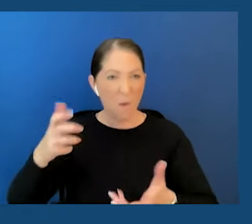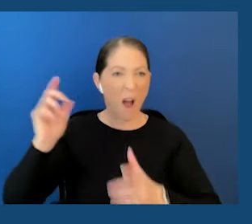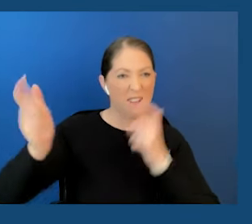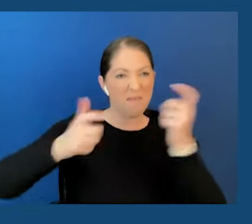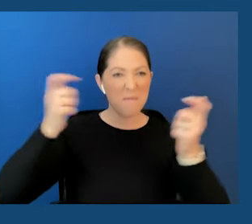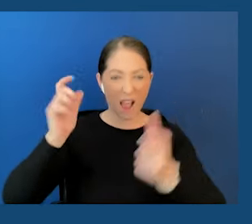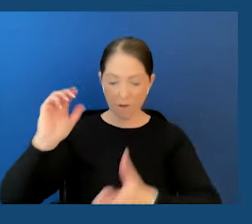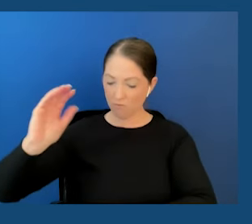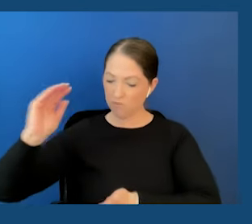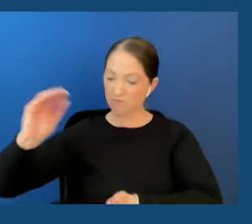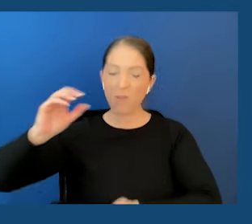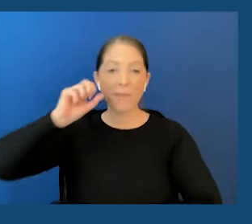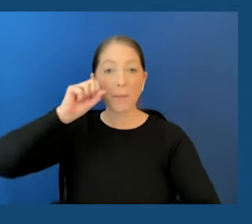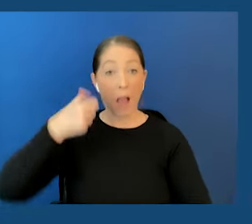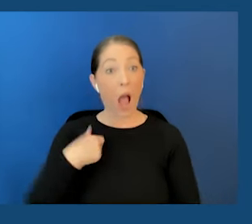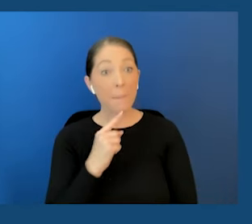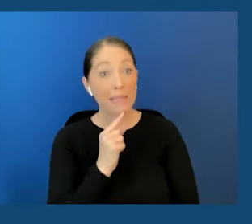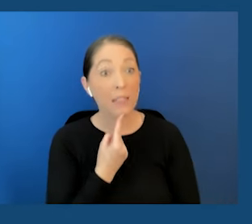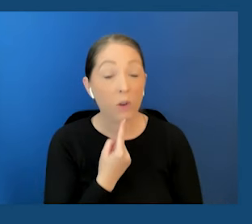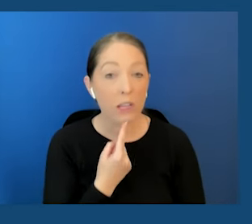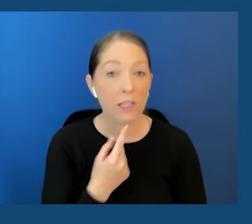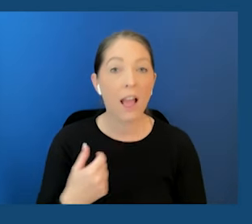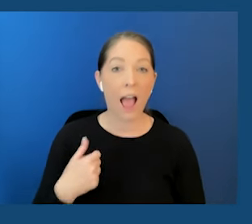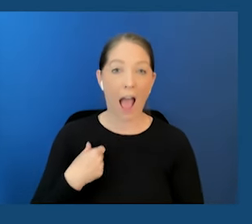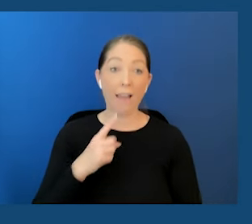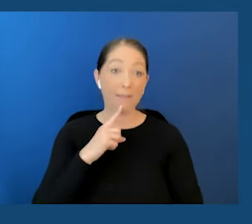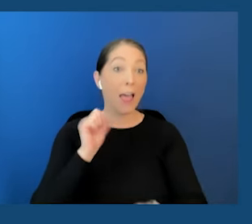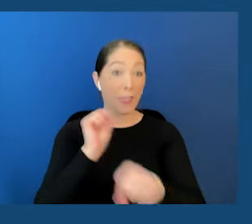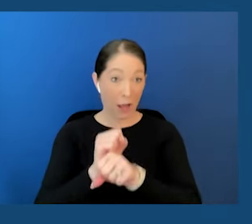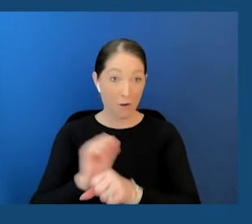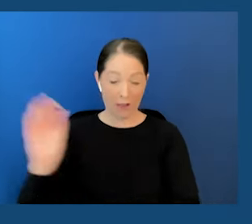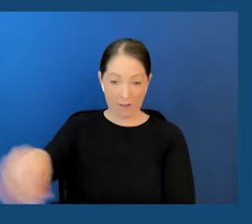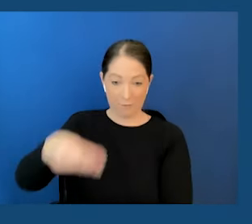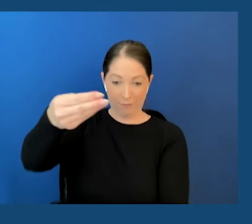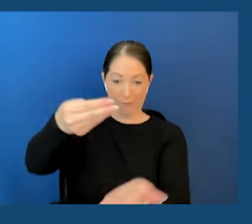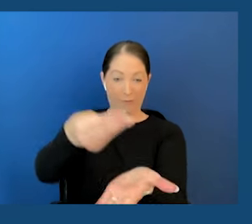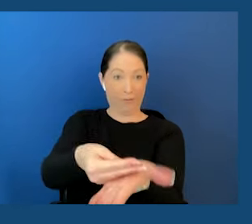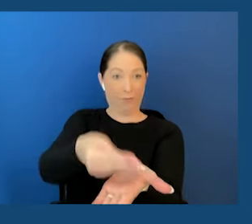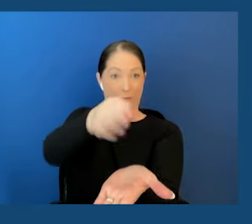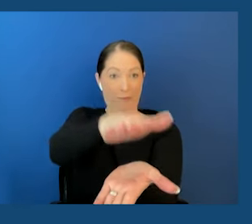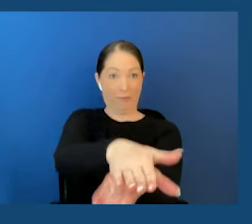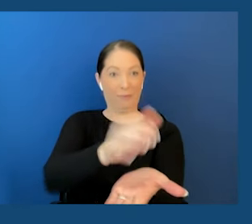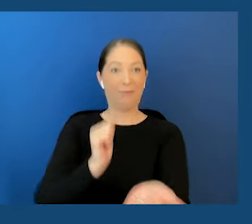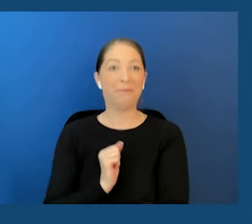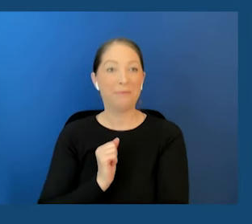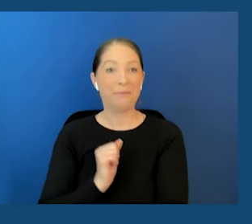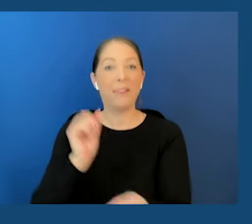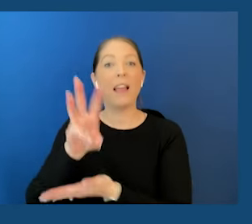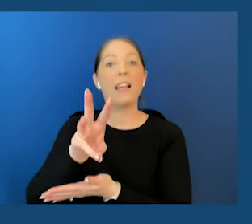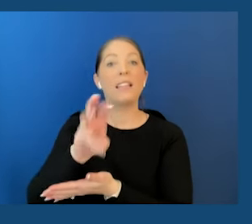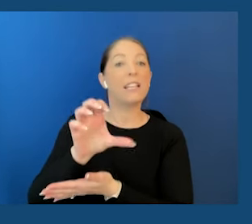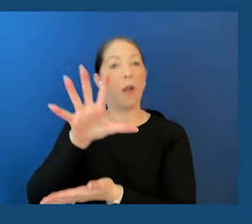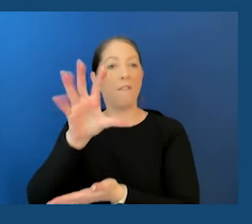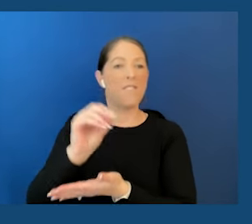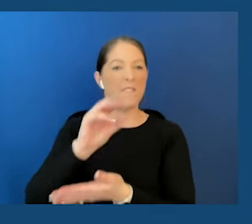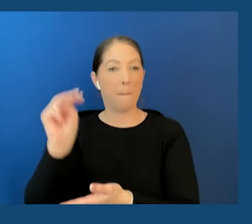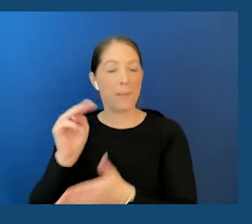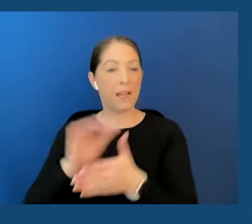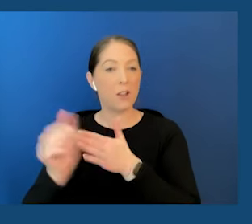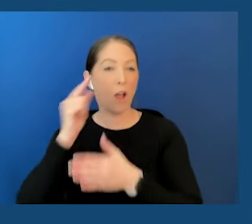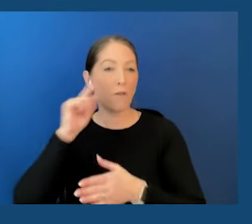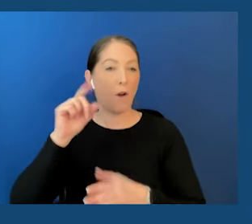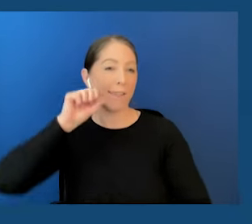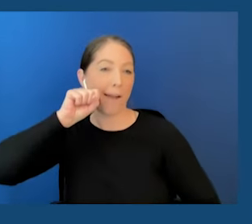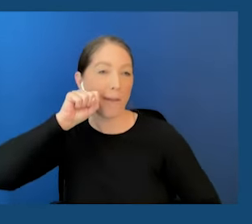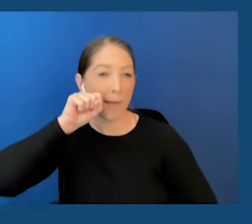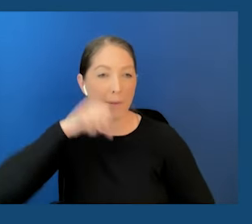show I'm serious about this. And I literally I said, I've got carrots on the table. $650 million of carrots for you. So they stepped